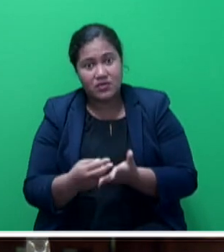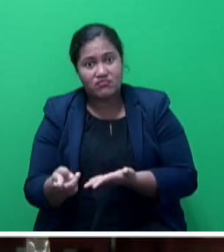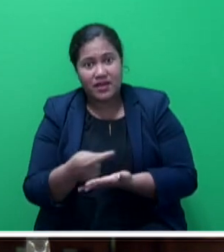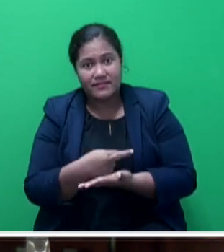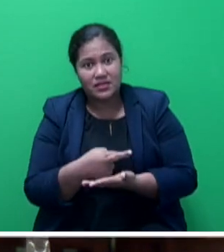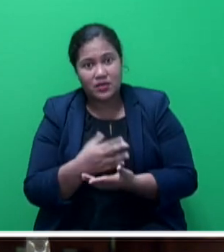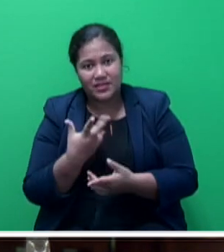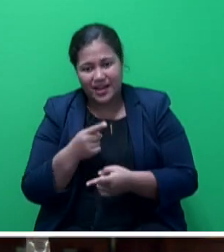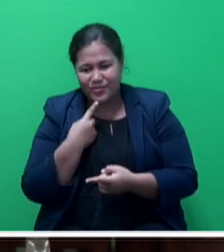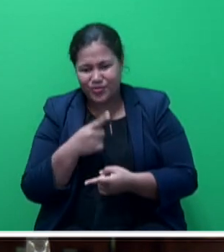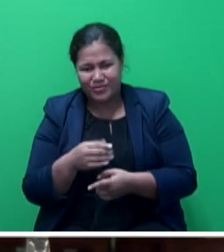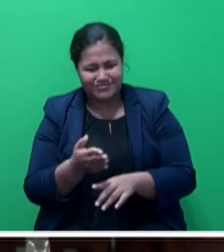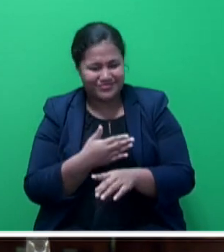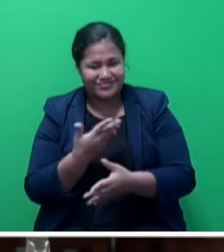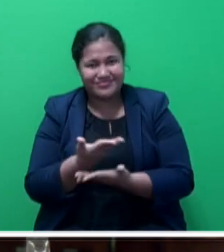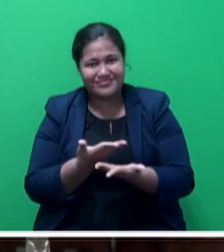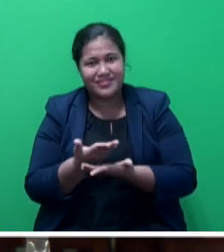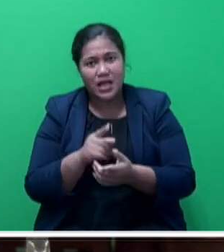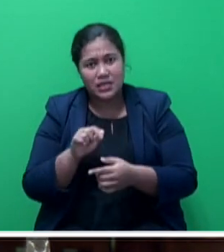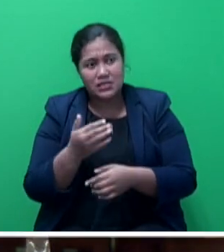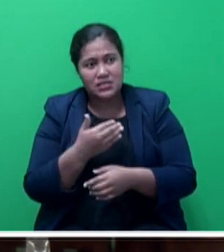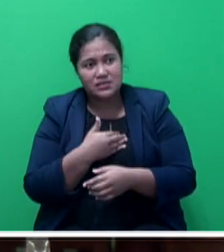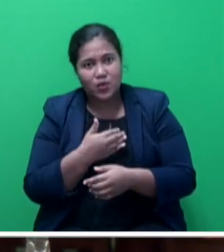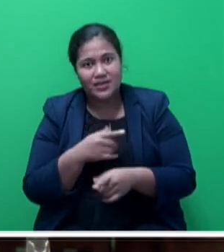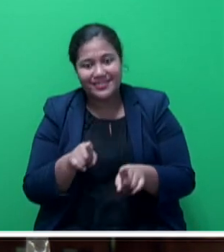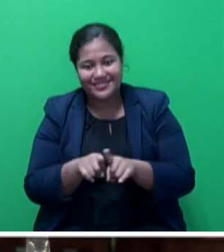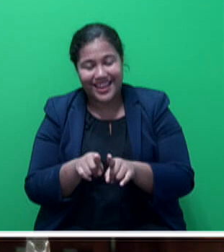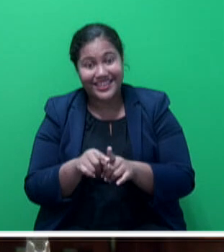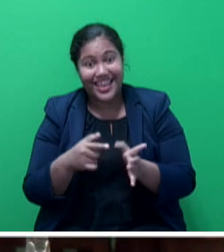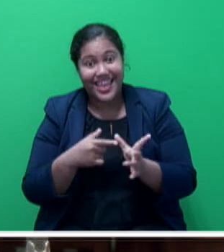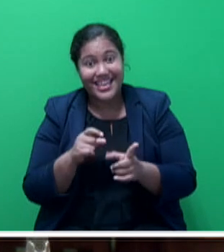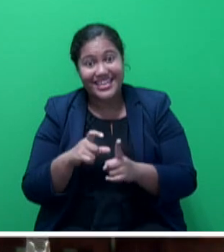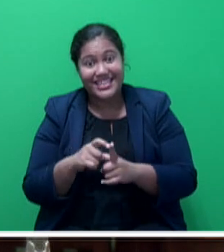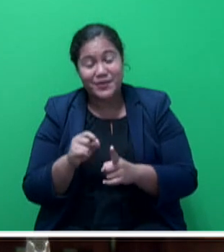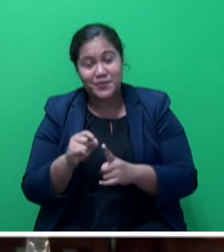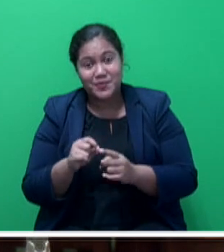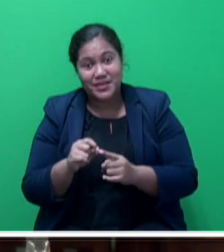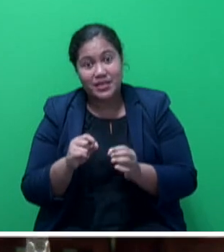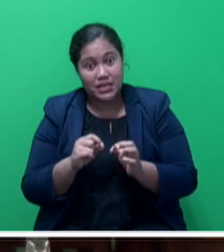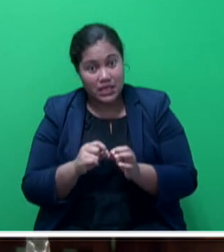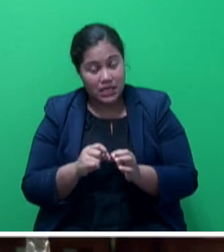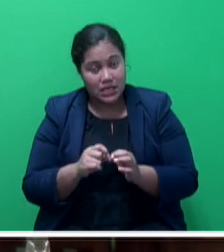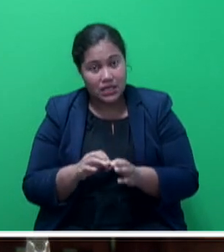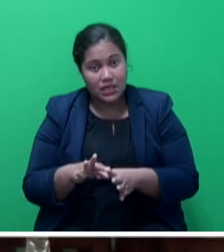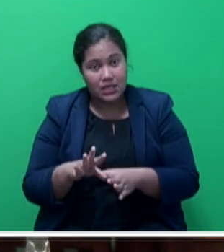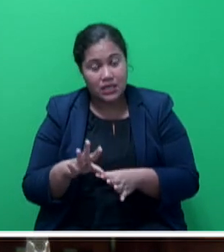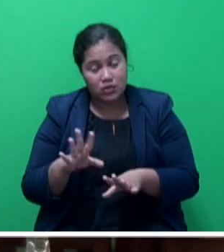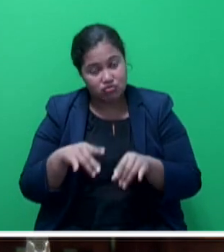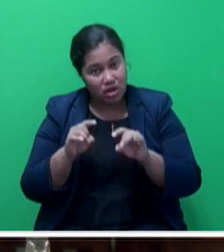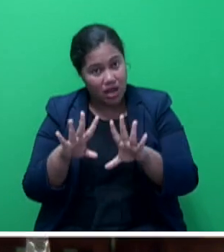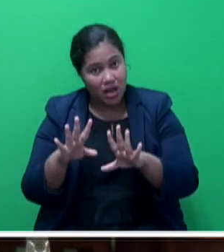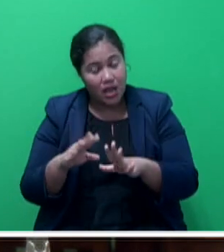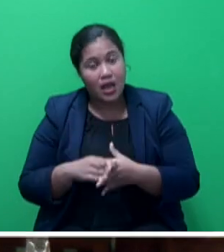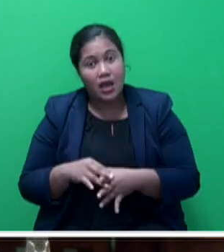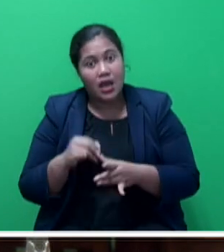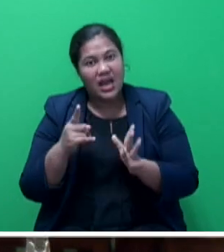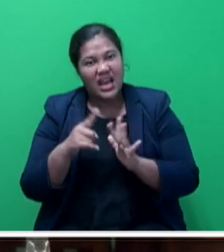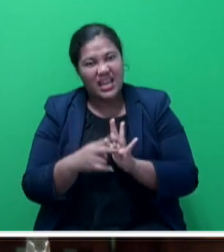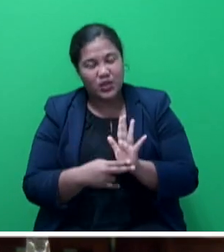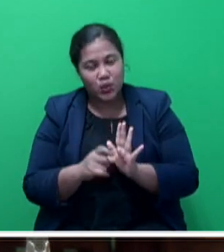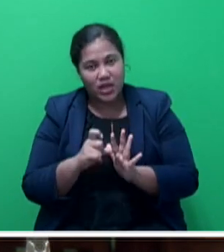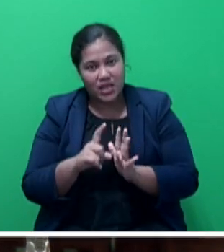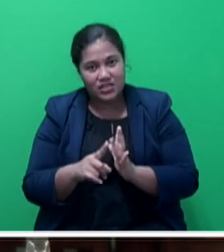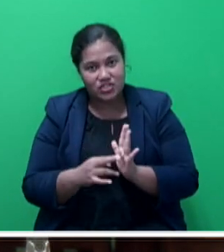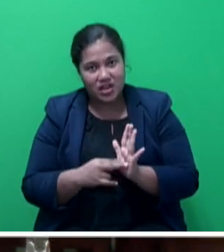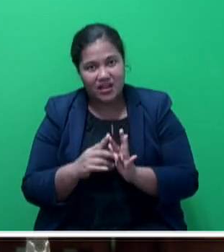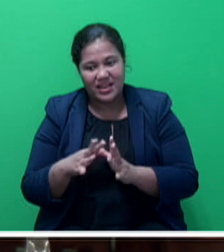morning, from organizations like ADB, Australia, Indonesia, and the European Union. A lot